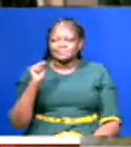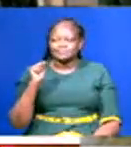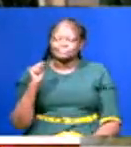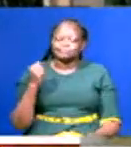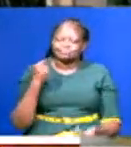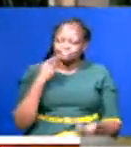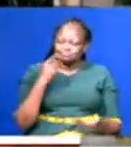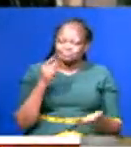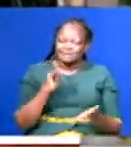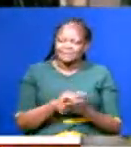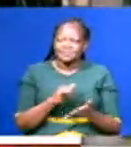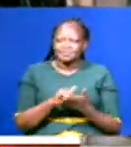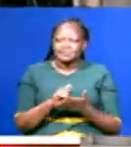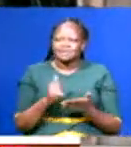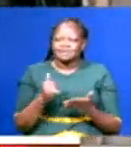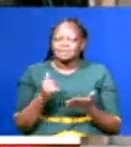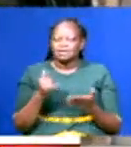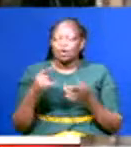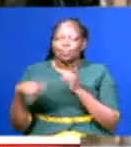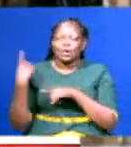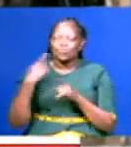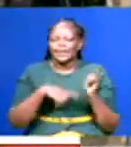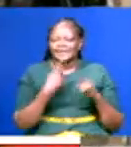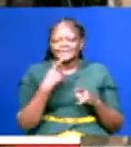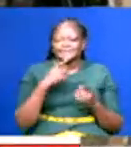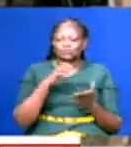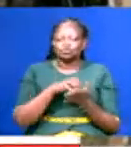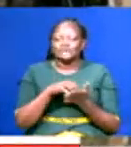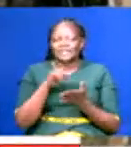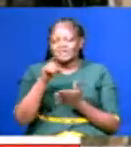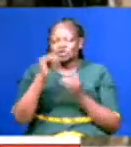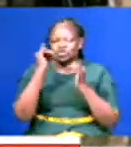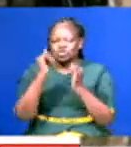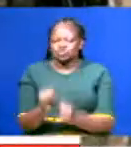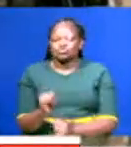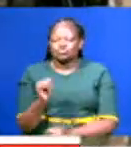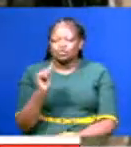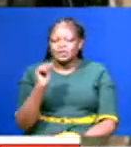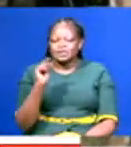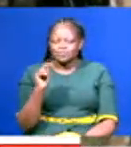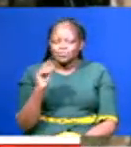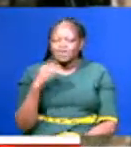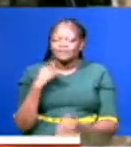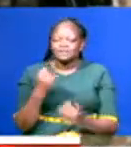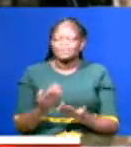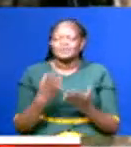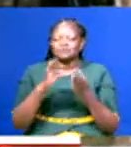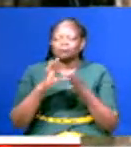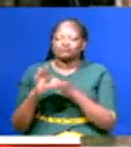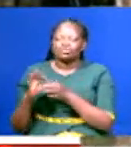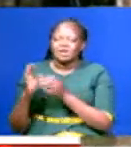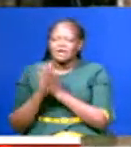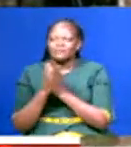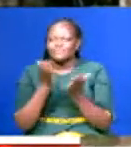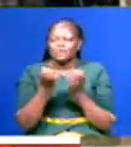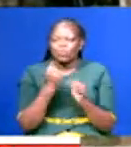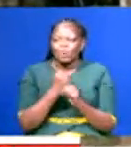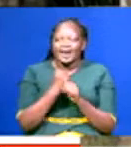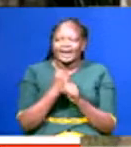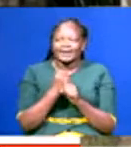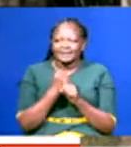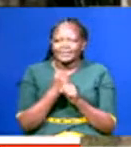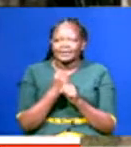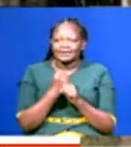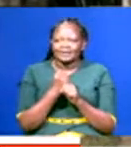win-win situation, the new eTIMS will have a supply chain module, which will have businesses operating in the full glare of the